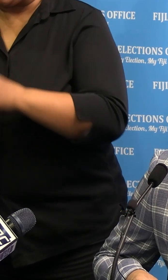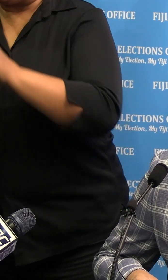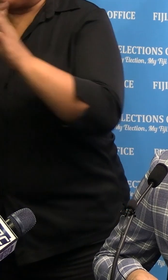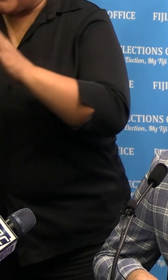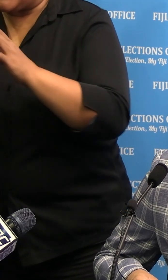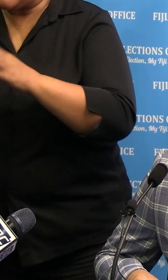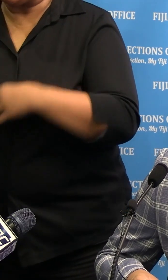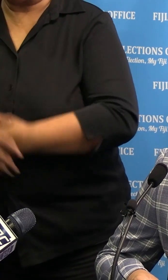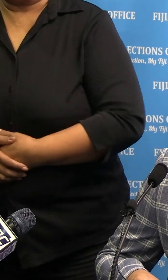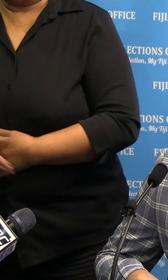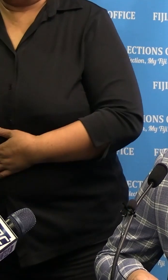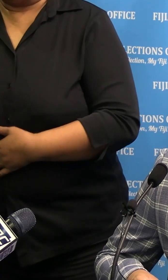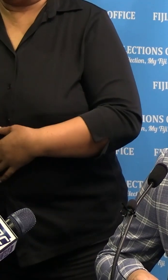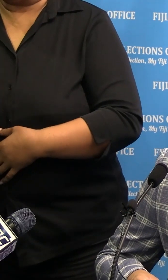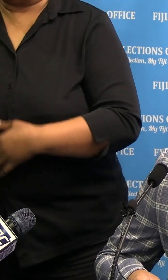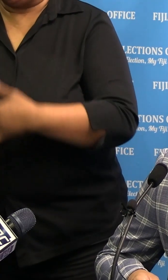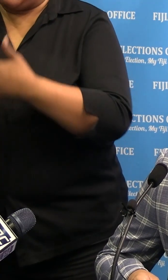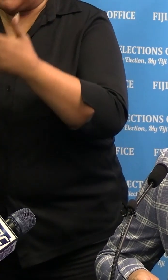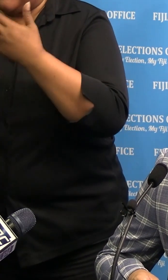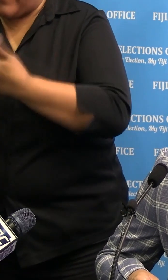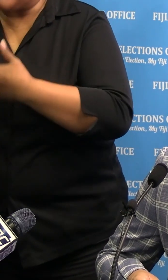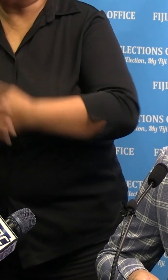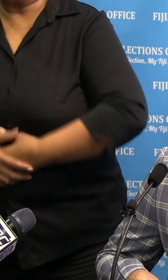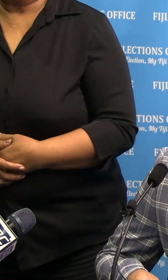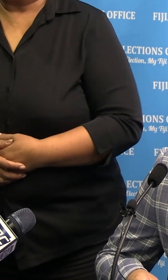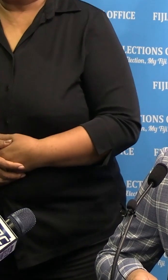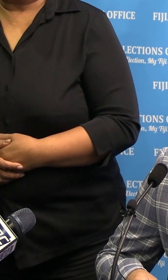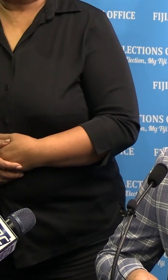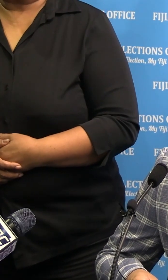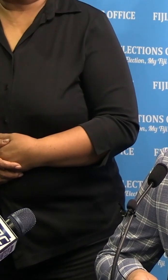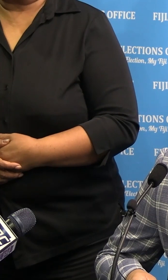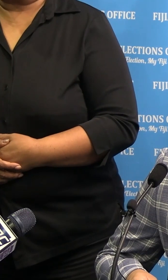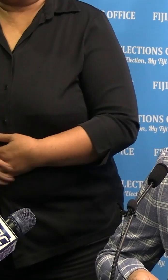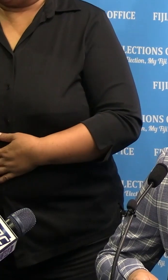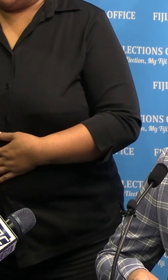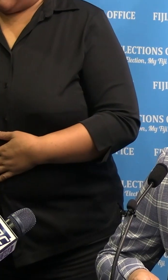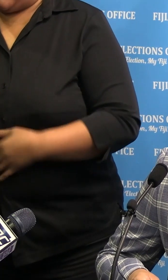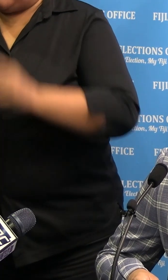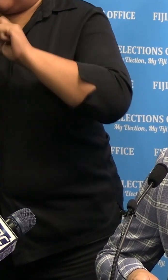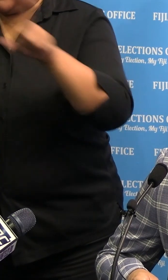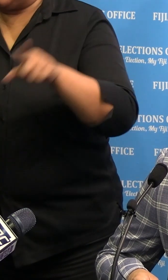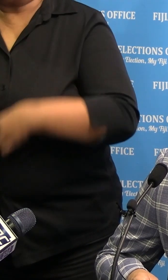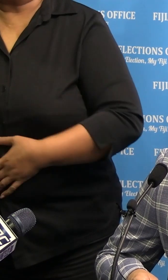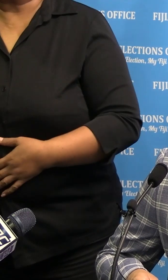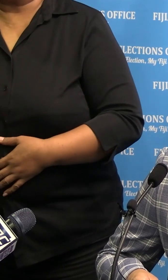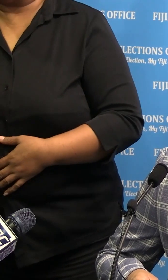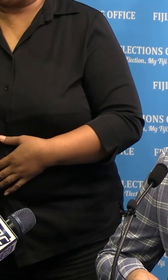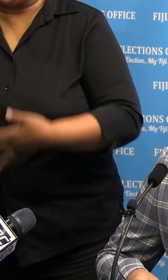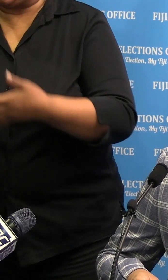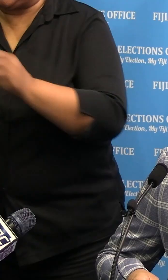p.m. press event and the live crossover. And we have already published in today's